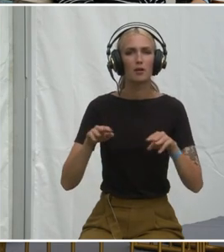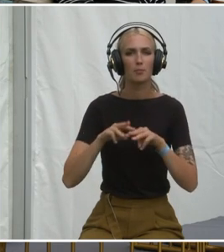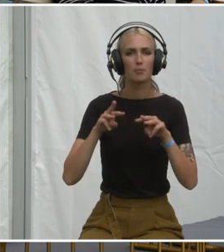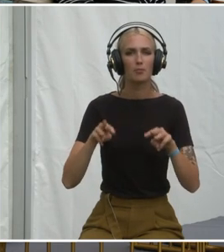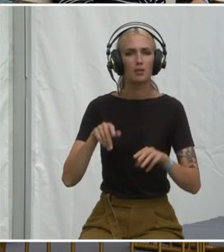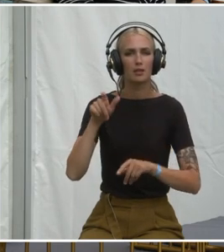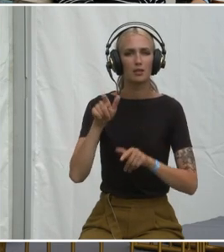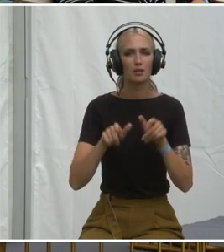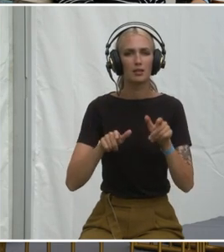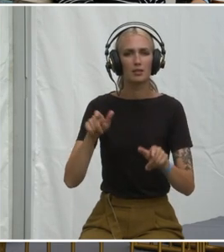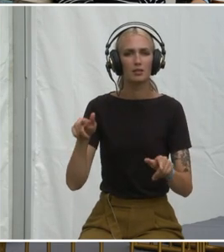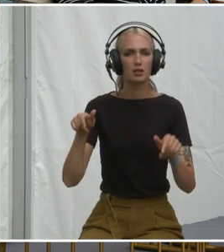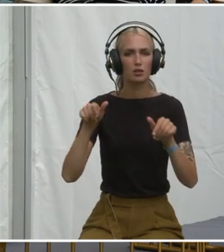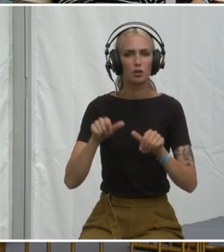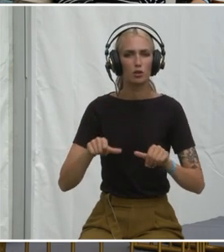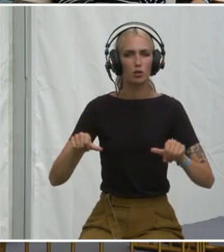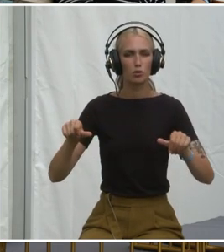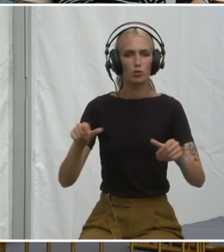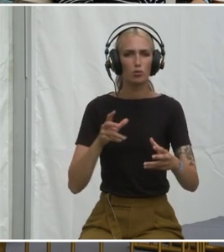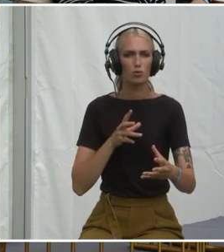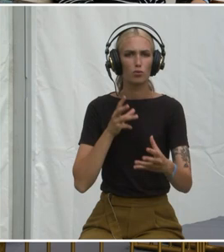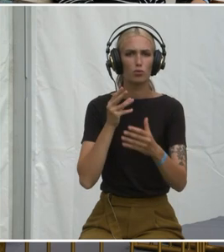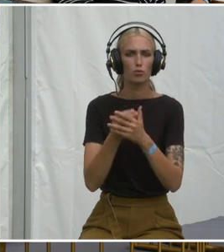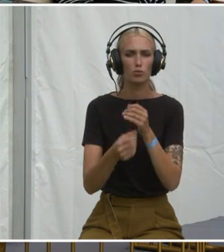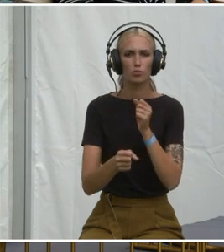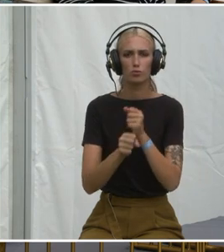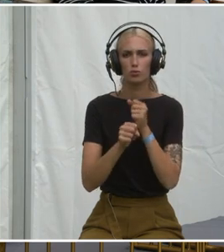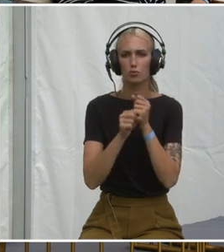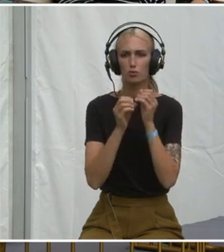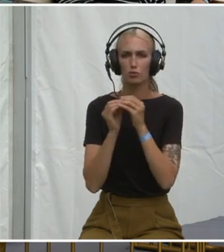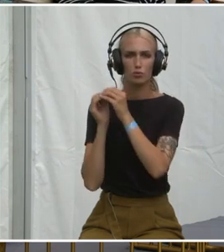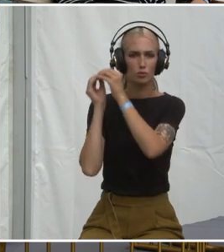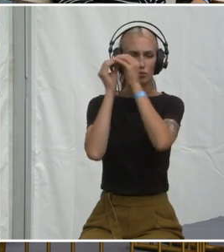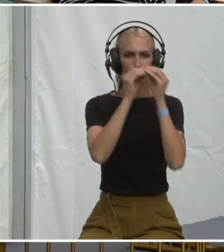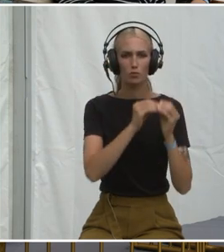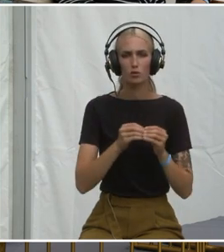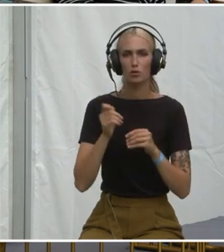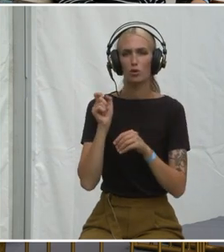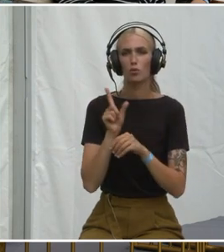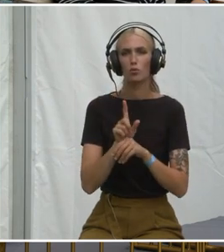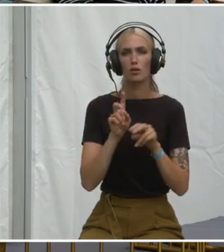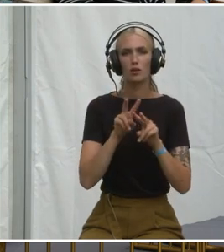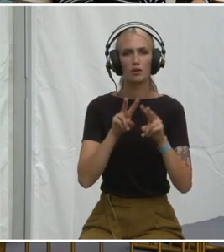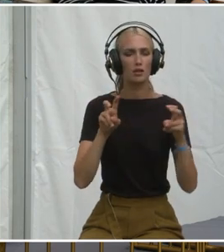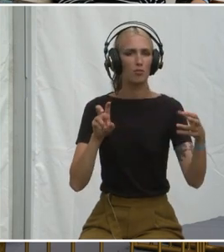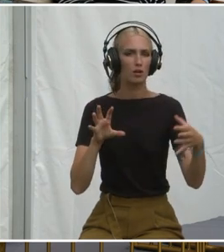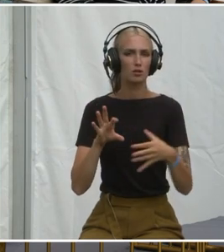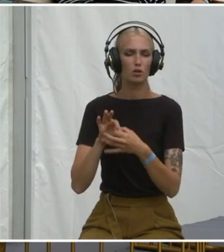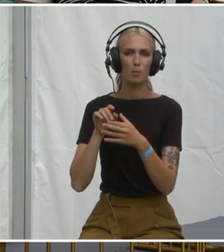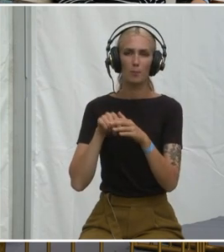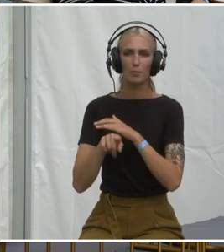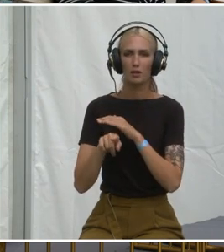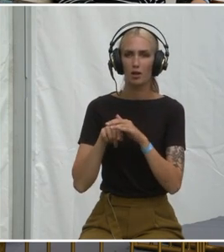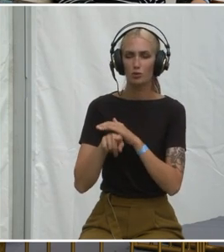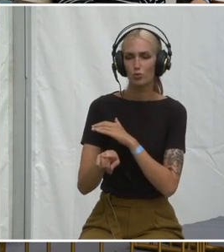together with whom we have worked more than 10 years on the topics that relate to migration in one